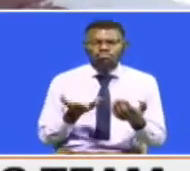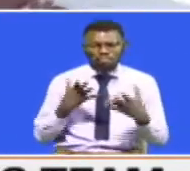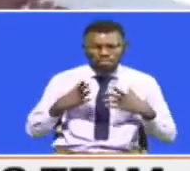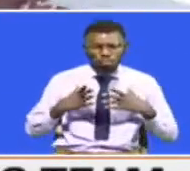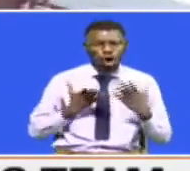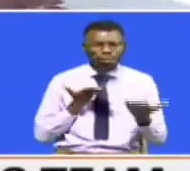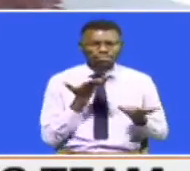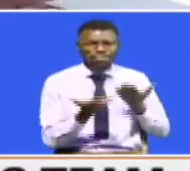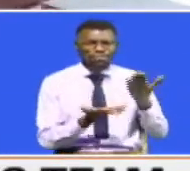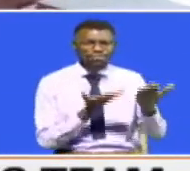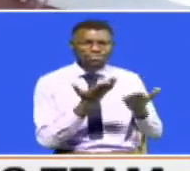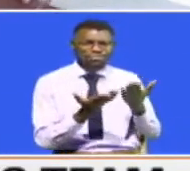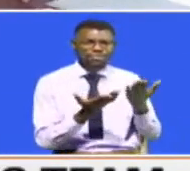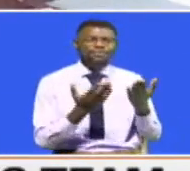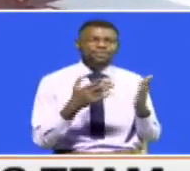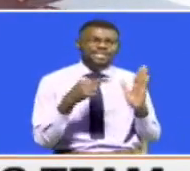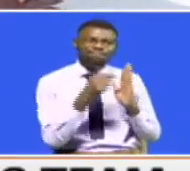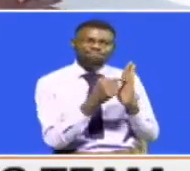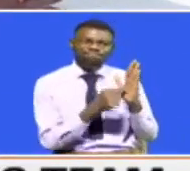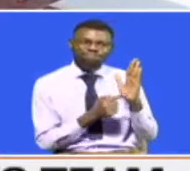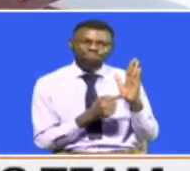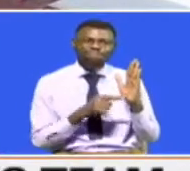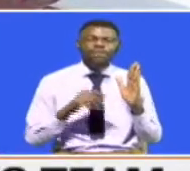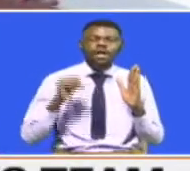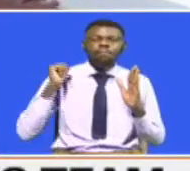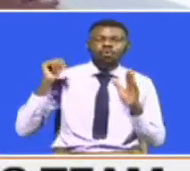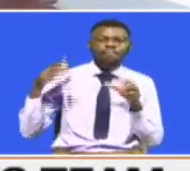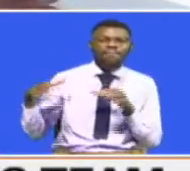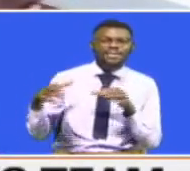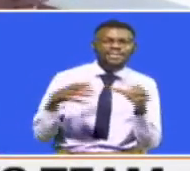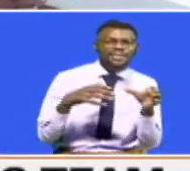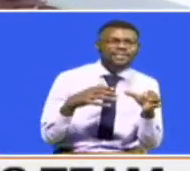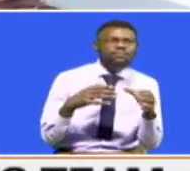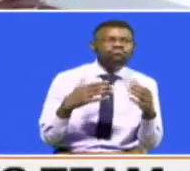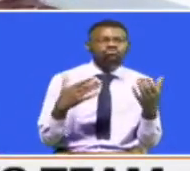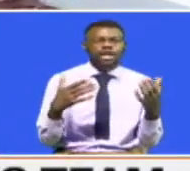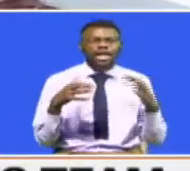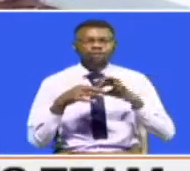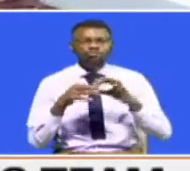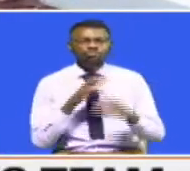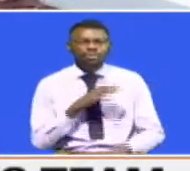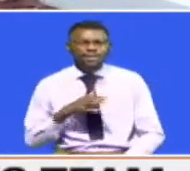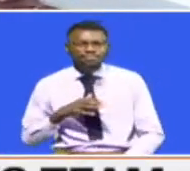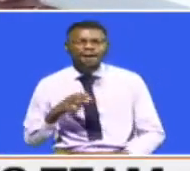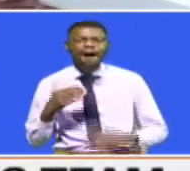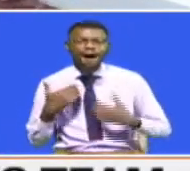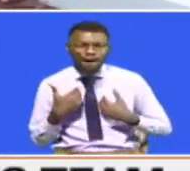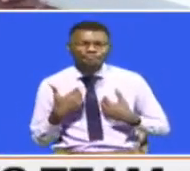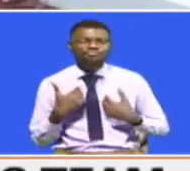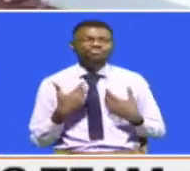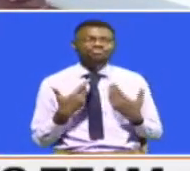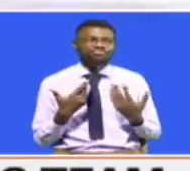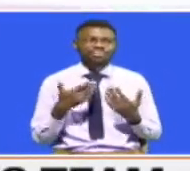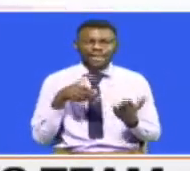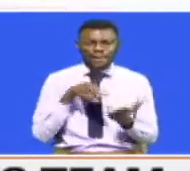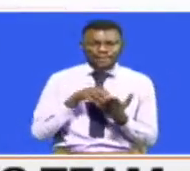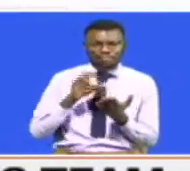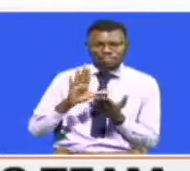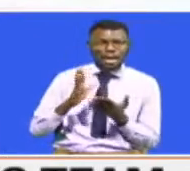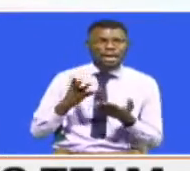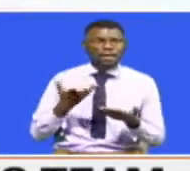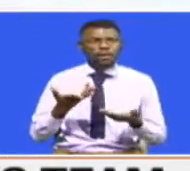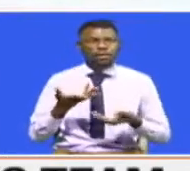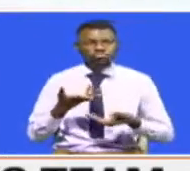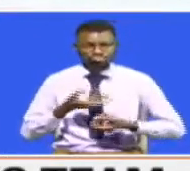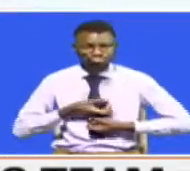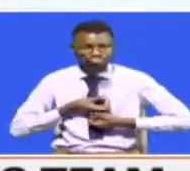Committee started with the political parties liaison committee making their case on the 5 issues of discussion by the committee. The leaders